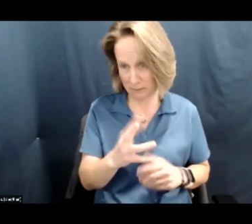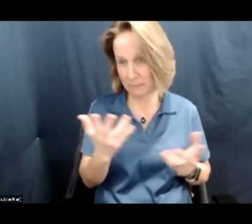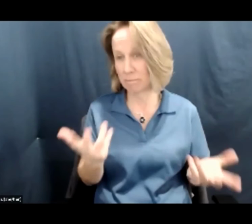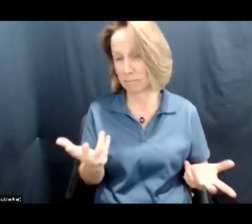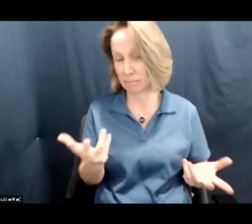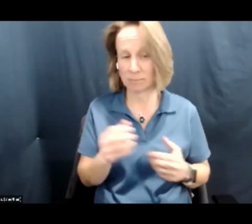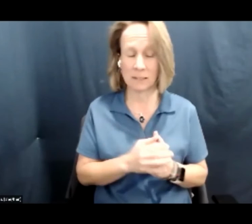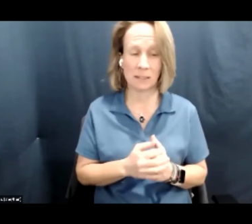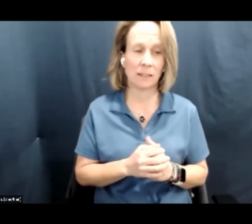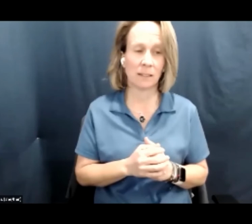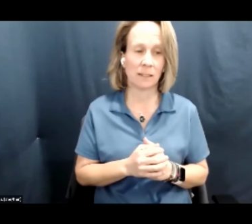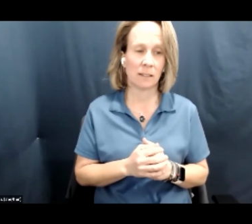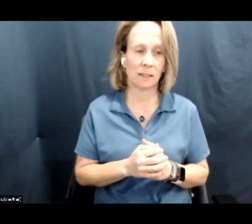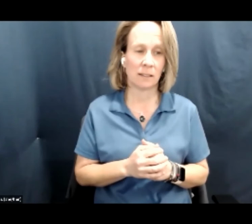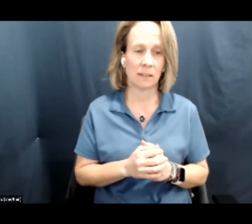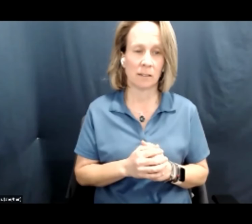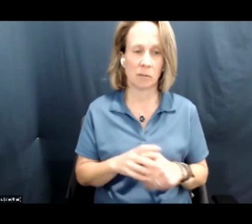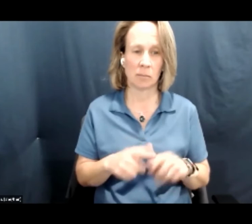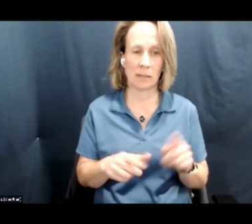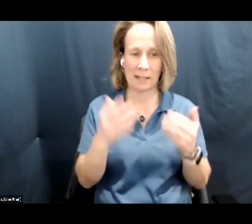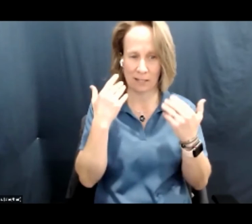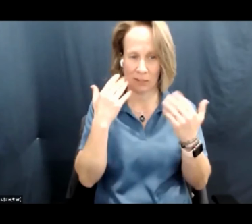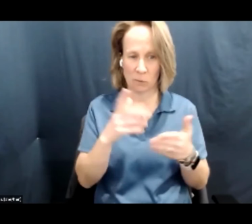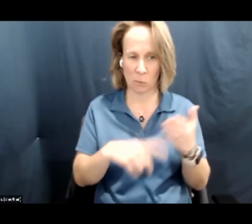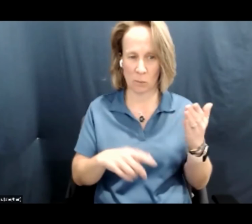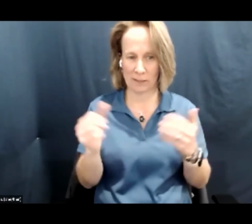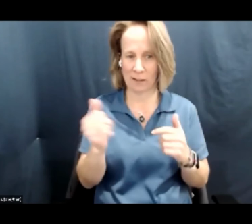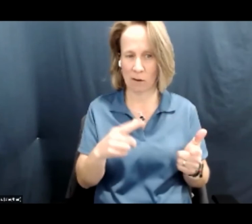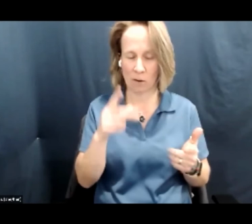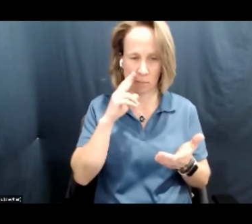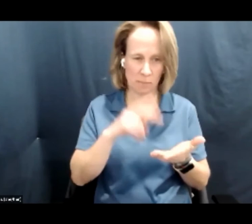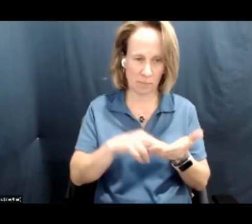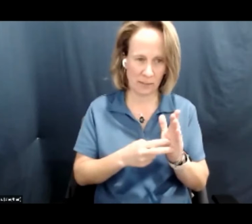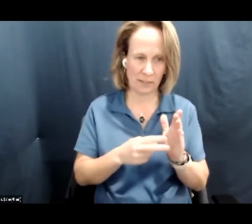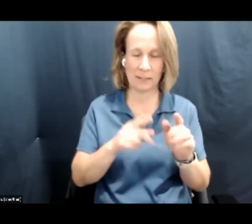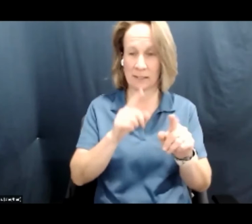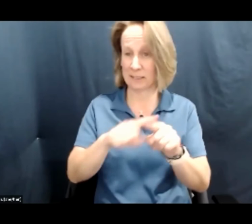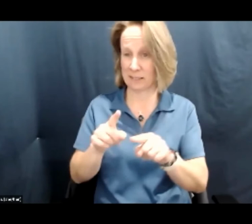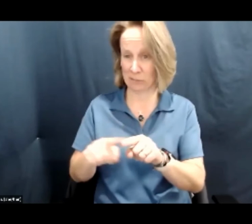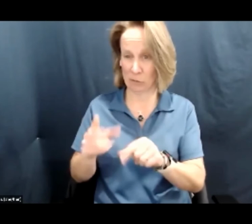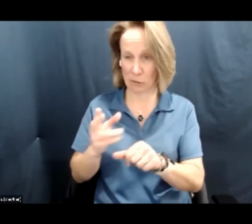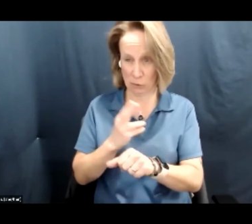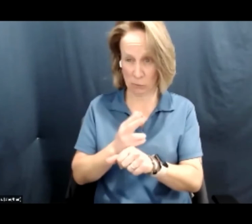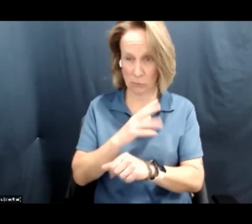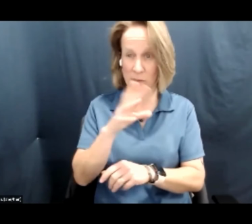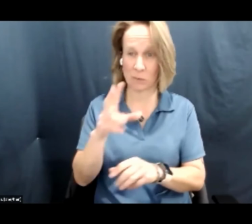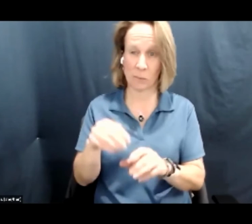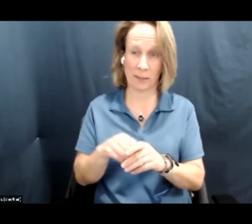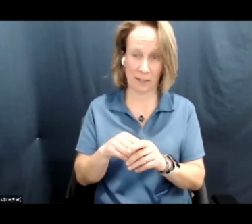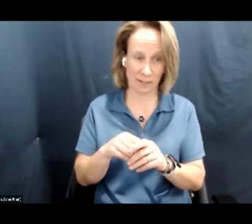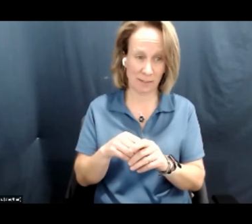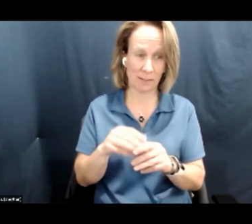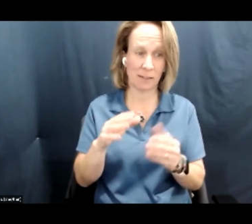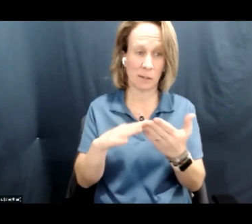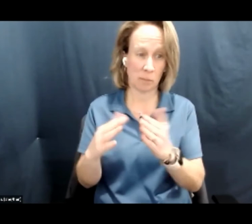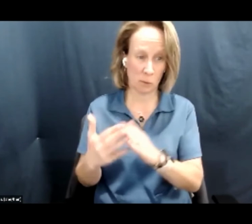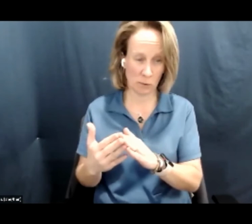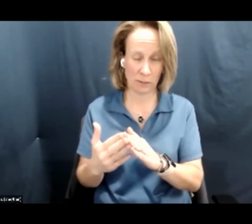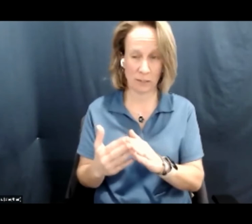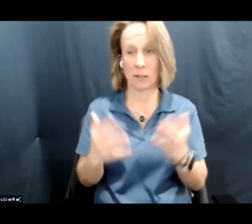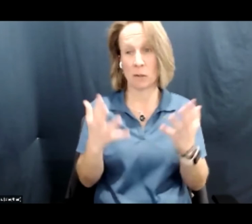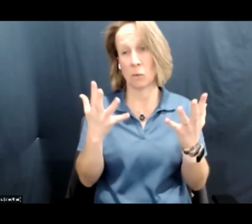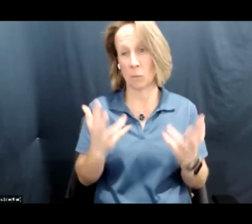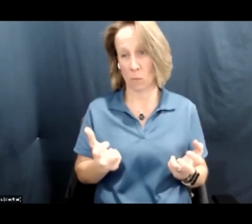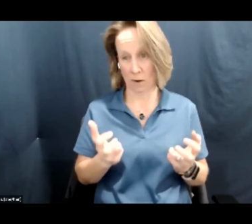but I don't know what they all mean. Different uses within the LGBTQ community, want to be sensitive and